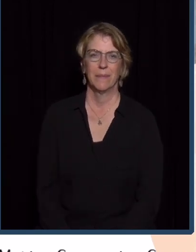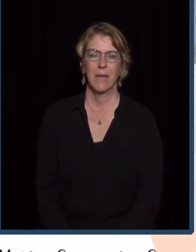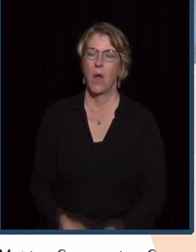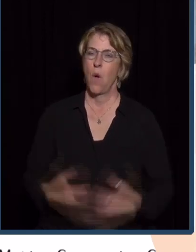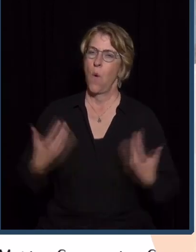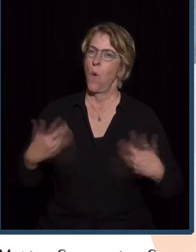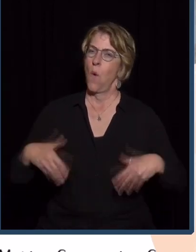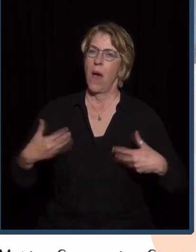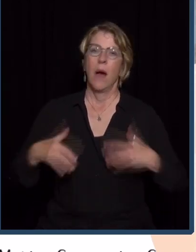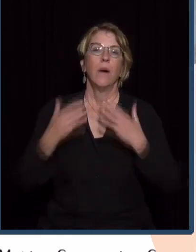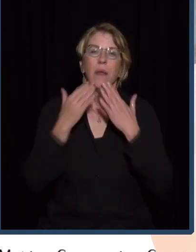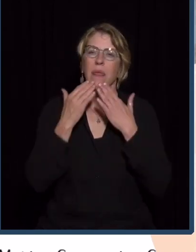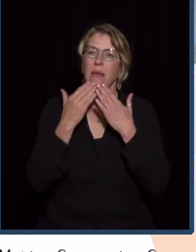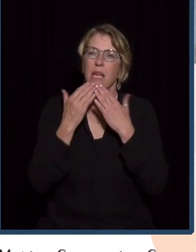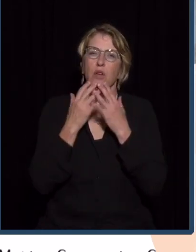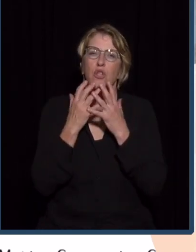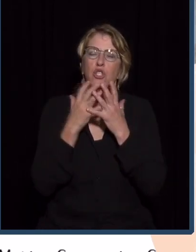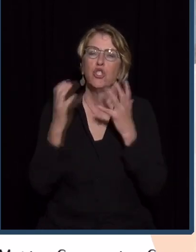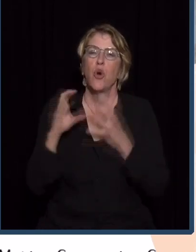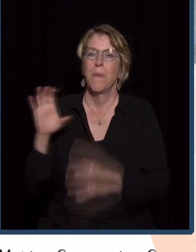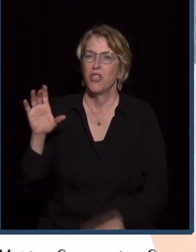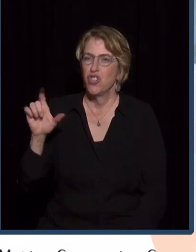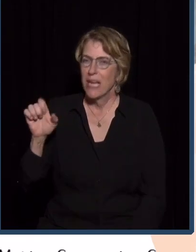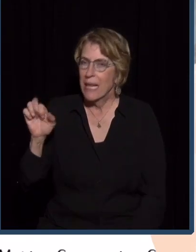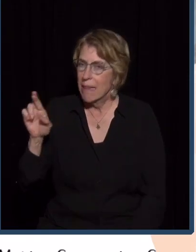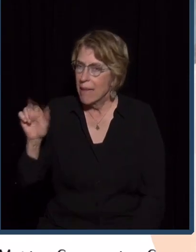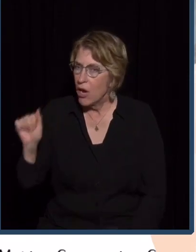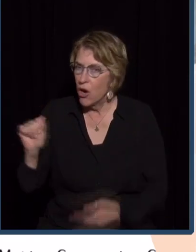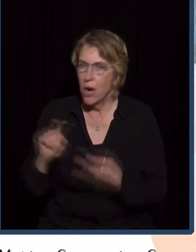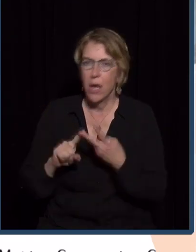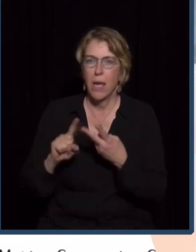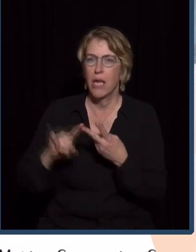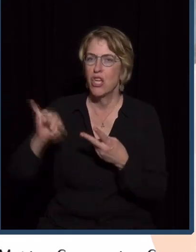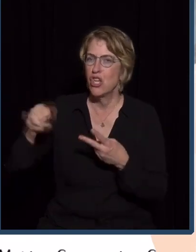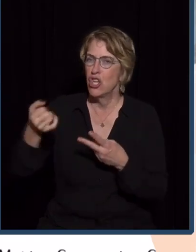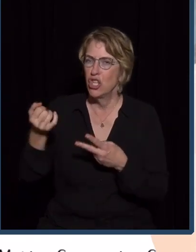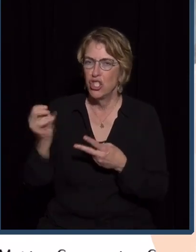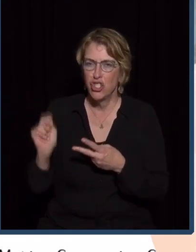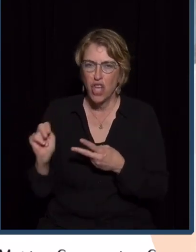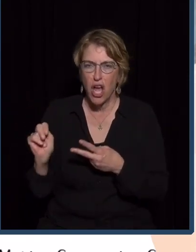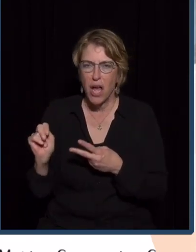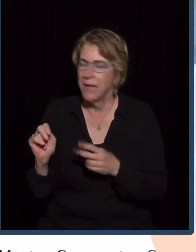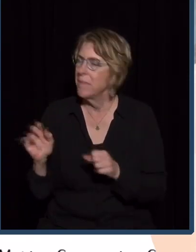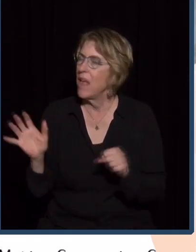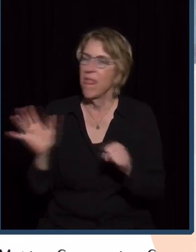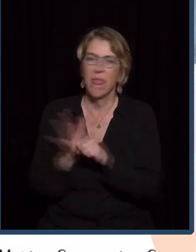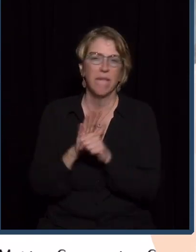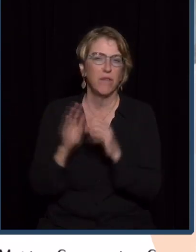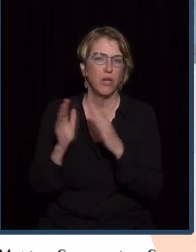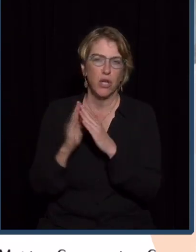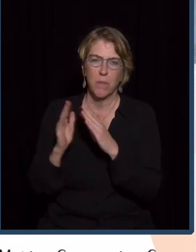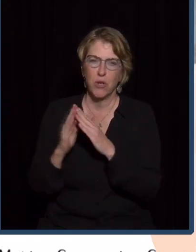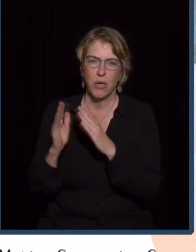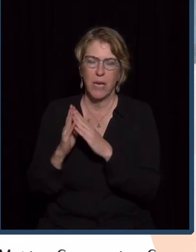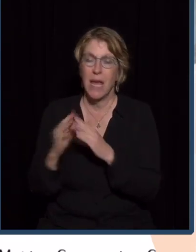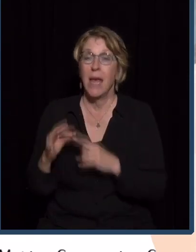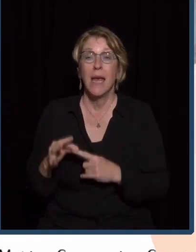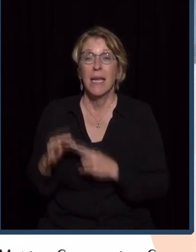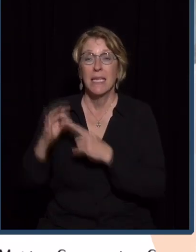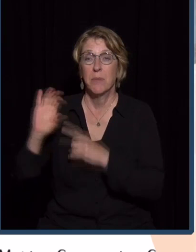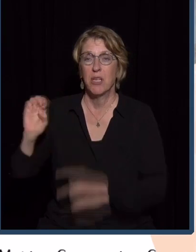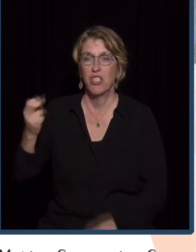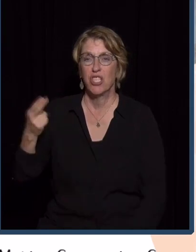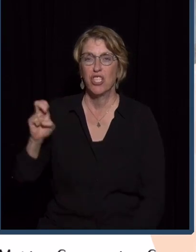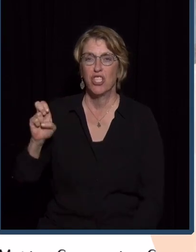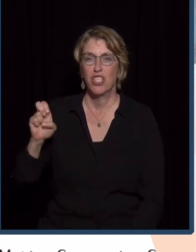Wow, thank you so much, Clara, John, and the entire community paramedic team, and especially Cheyenne, for sharing your journey